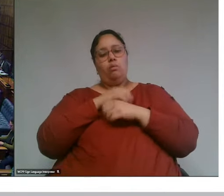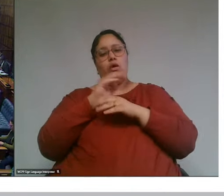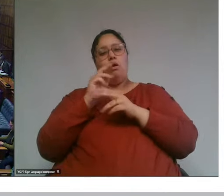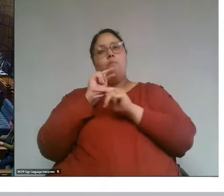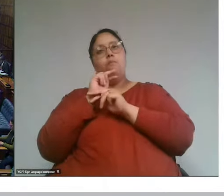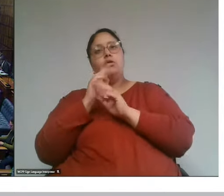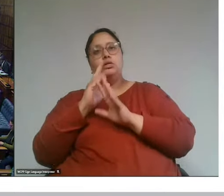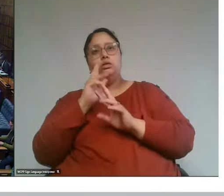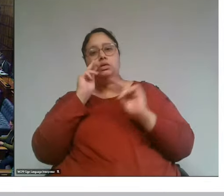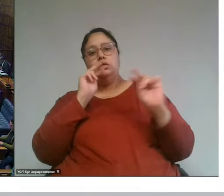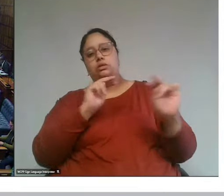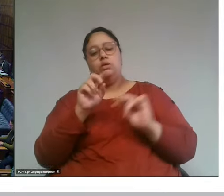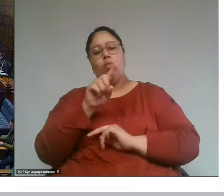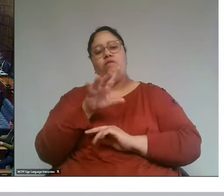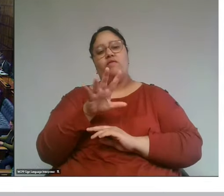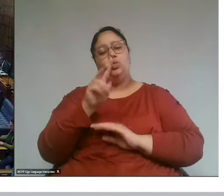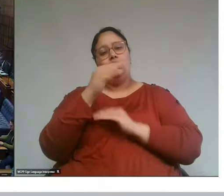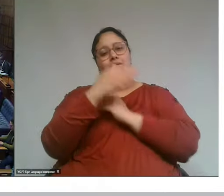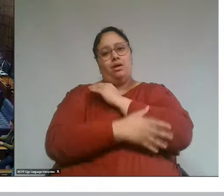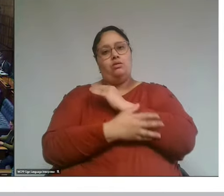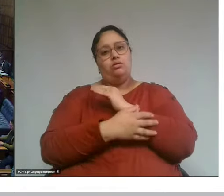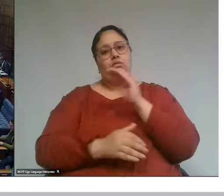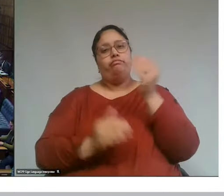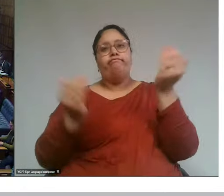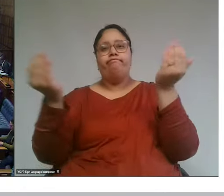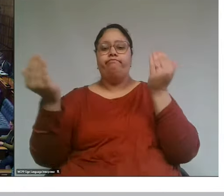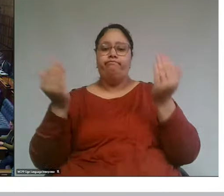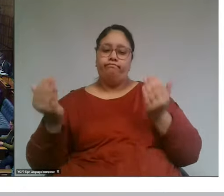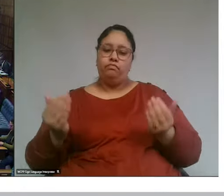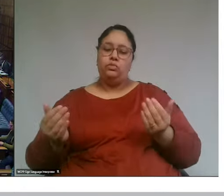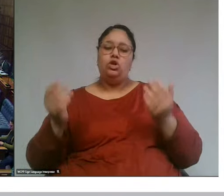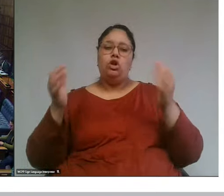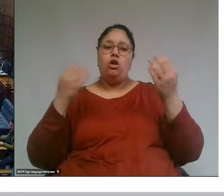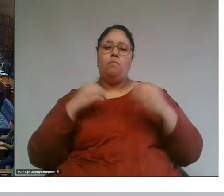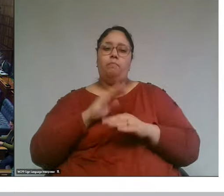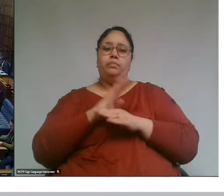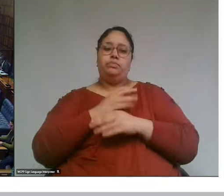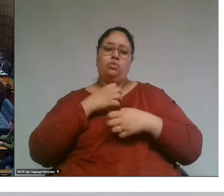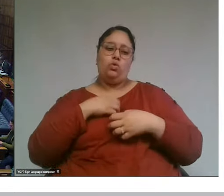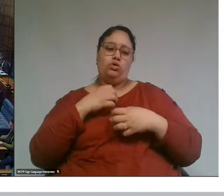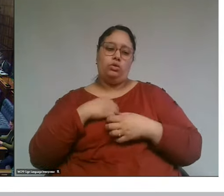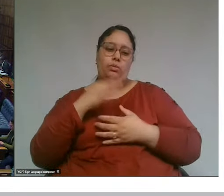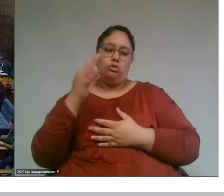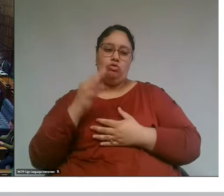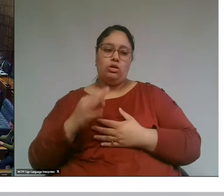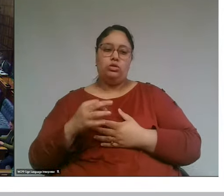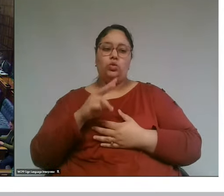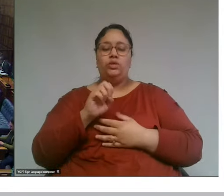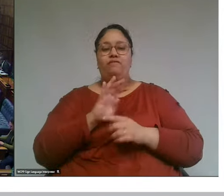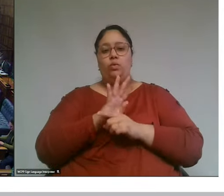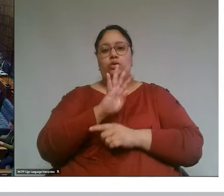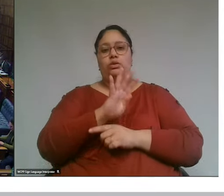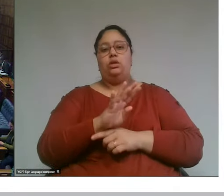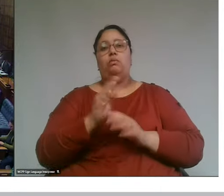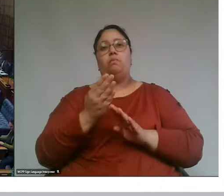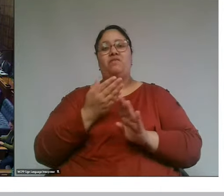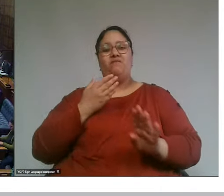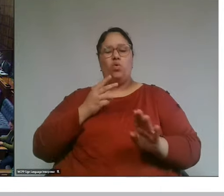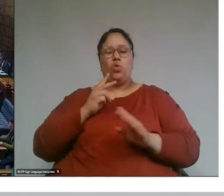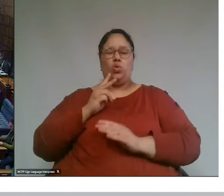across the 152 countries and it measures entrepreneurship rates so in 2014 and and even prior to that